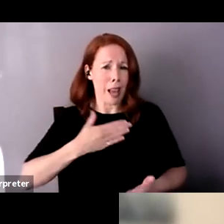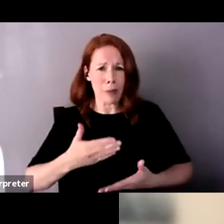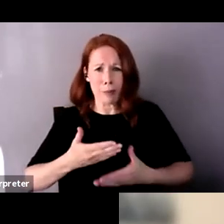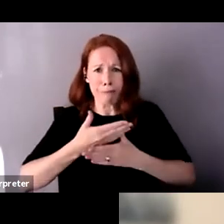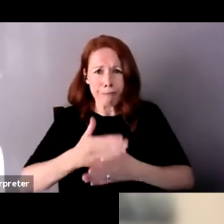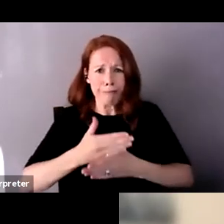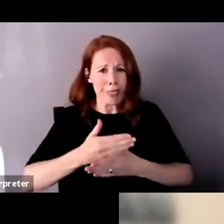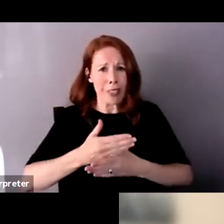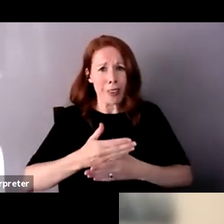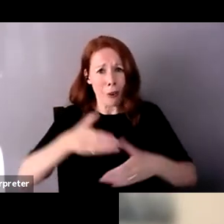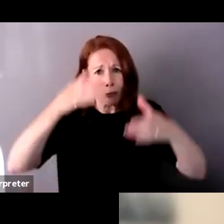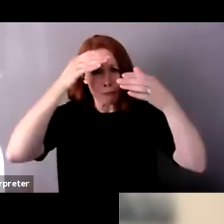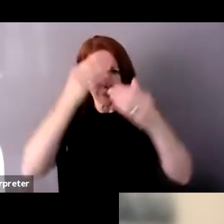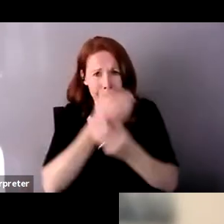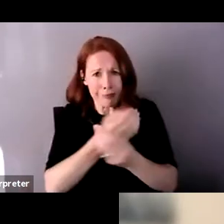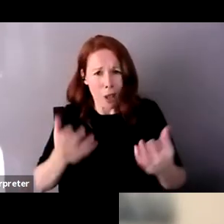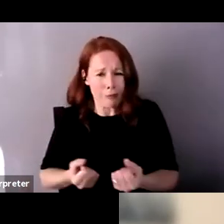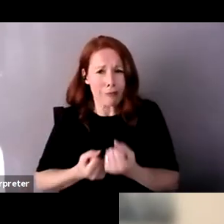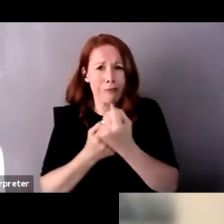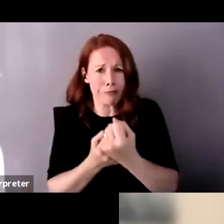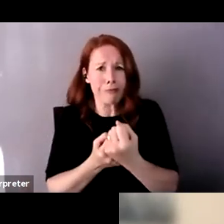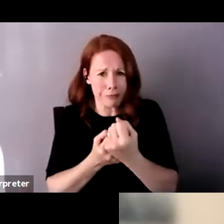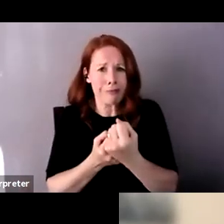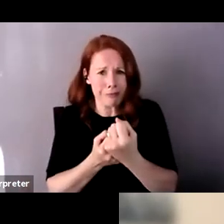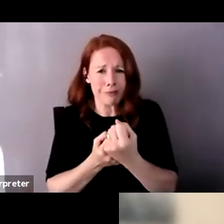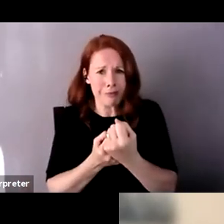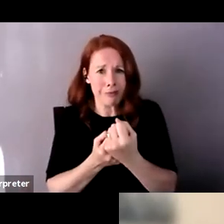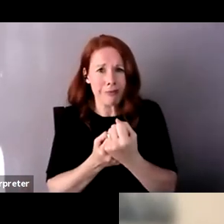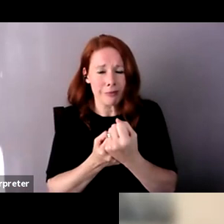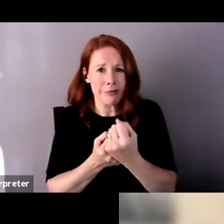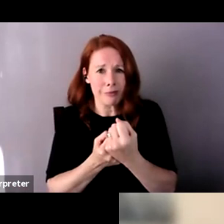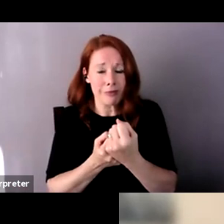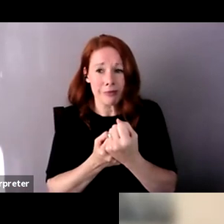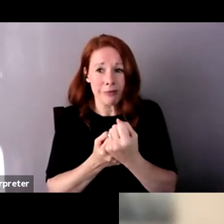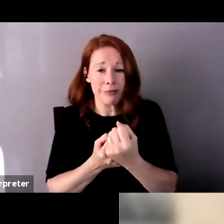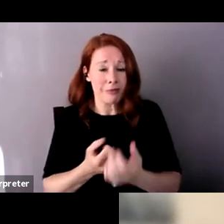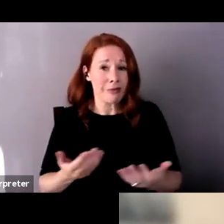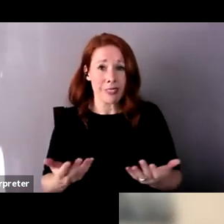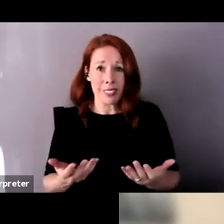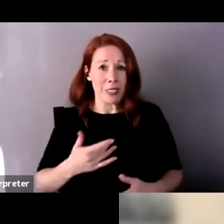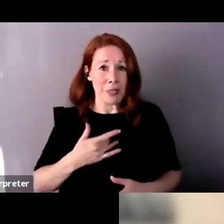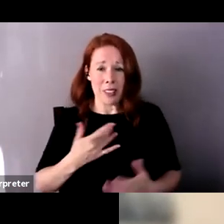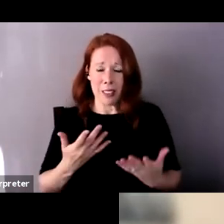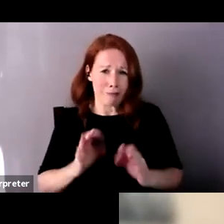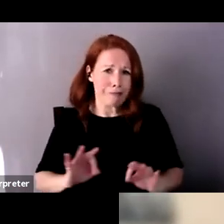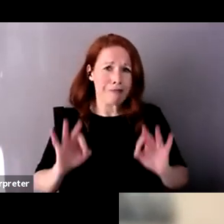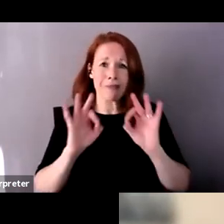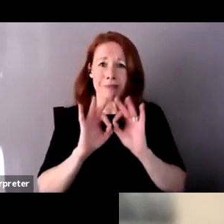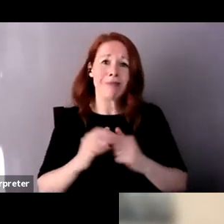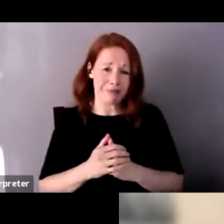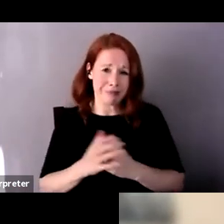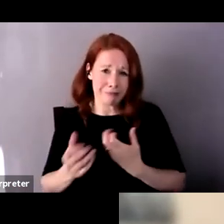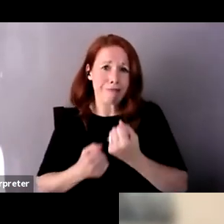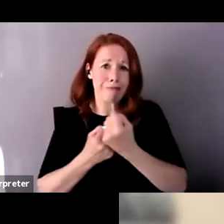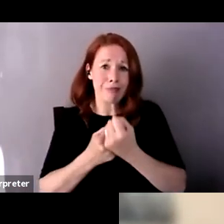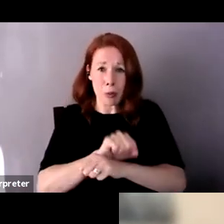our knowledge and support what you're doing, because we think that it is so important. And so,